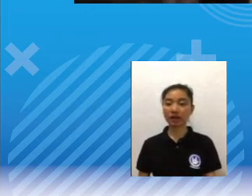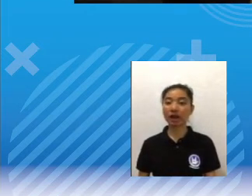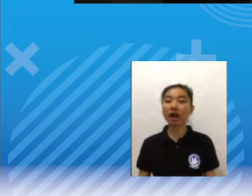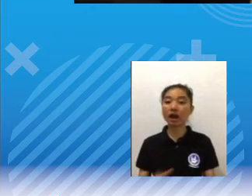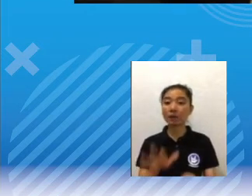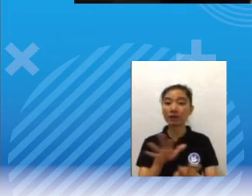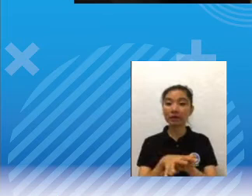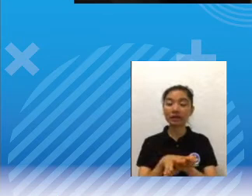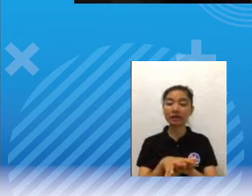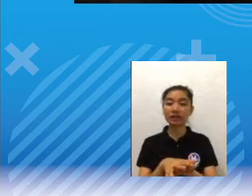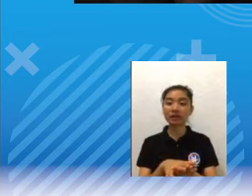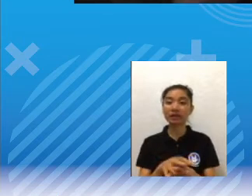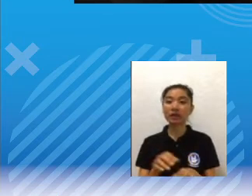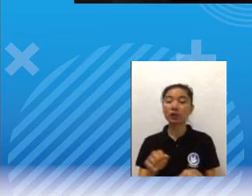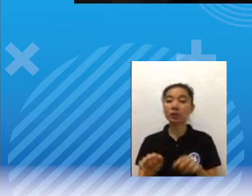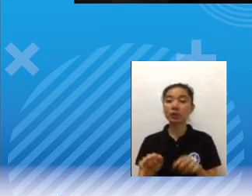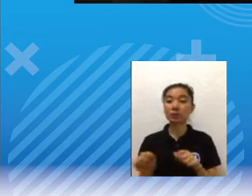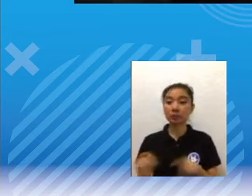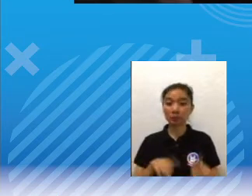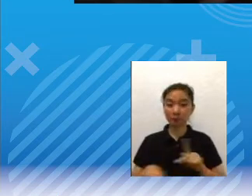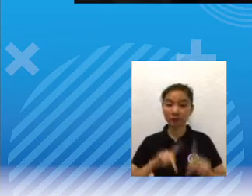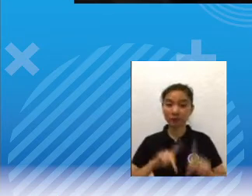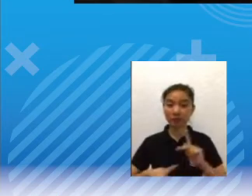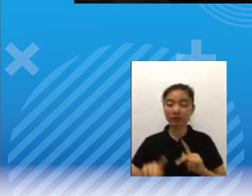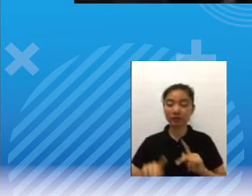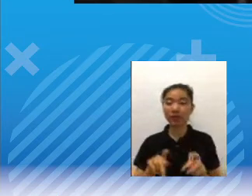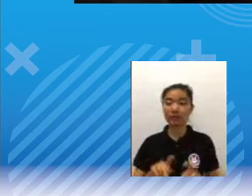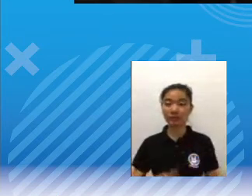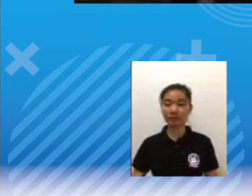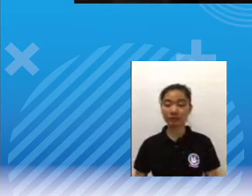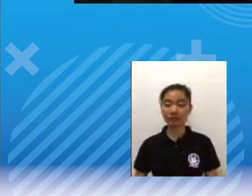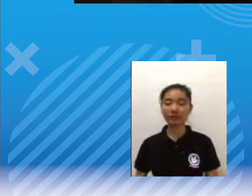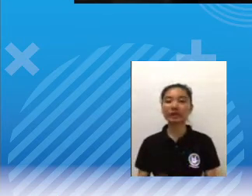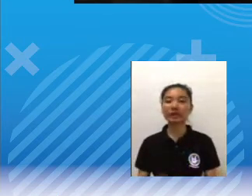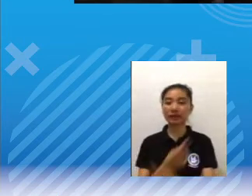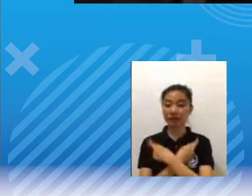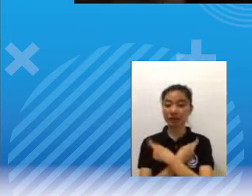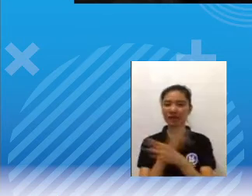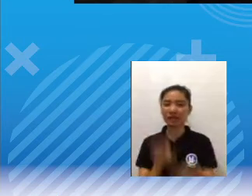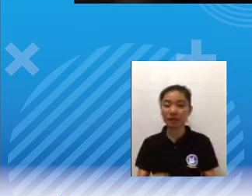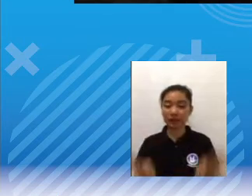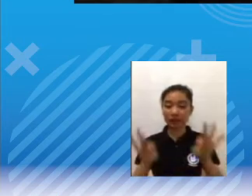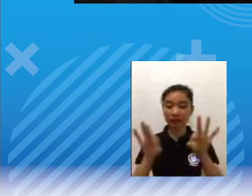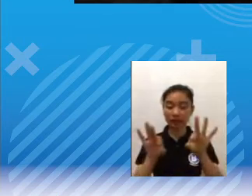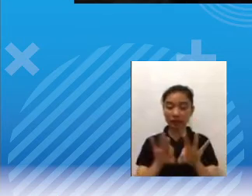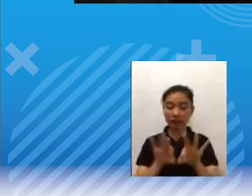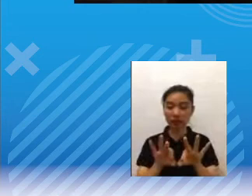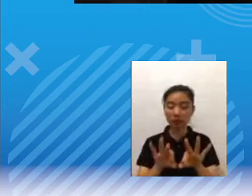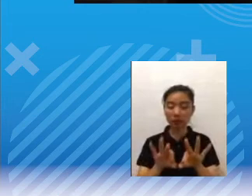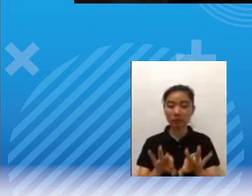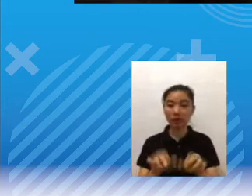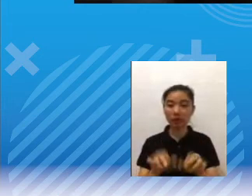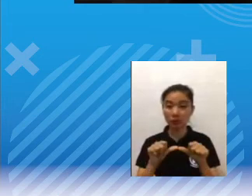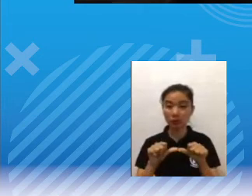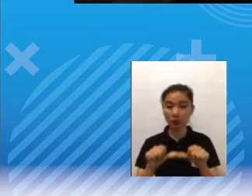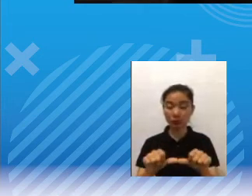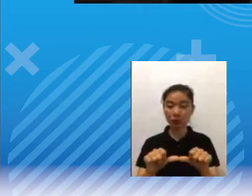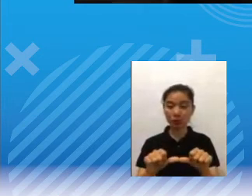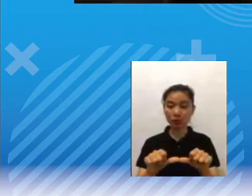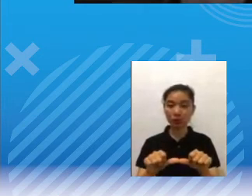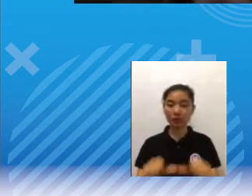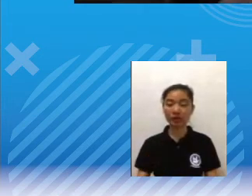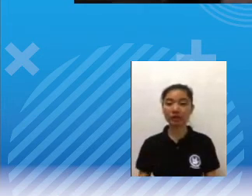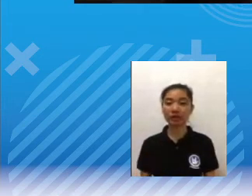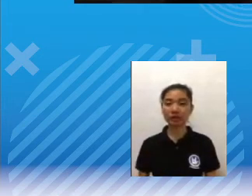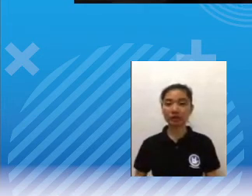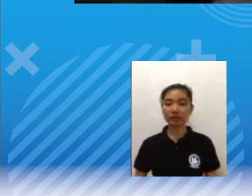be productive. So restoration and rest is so important to sustain our productivity.